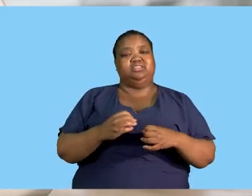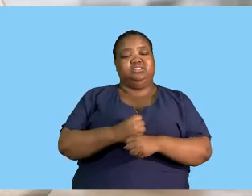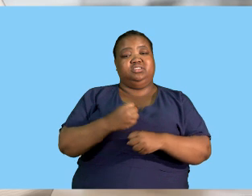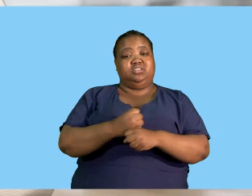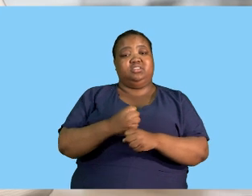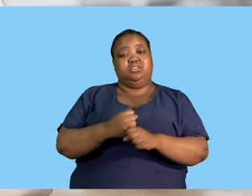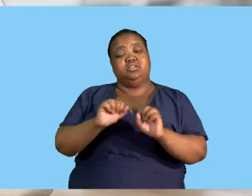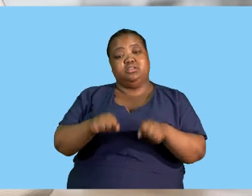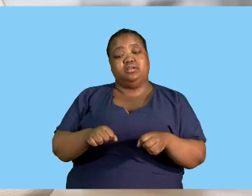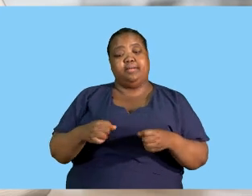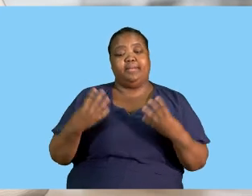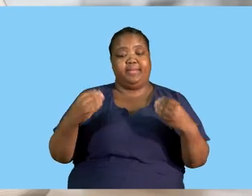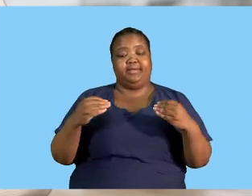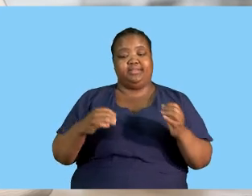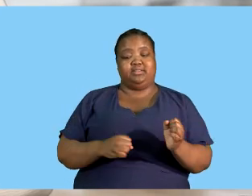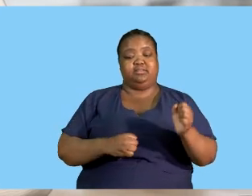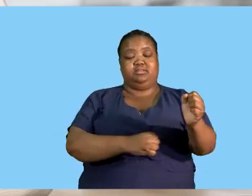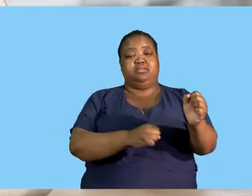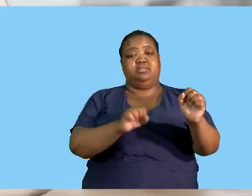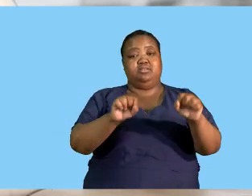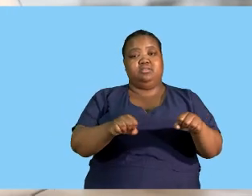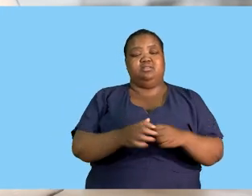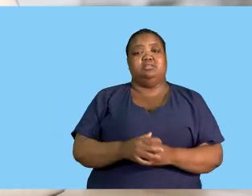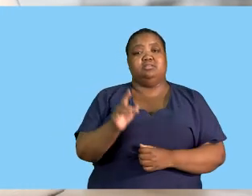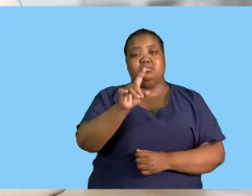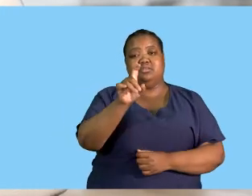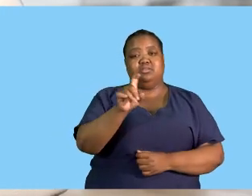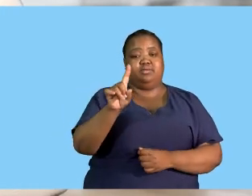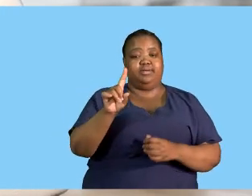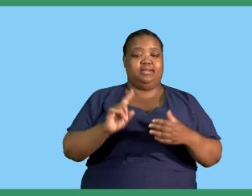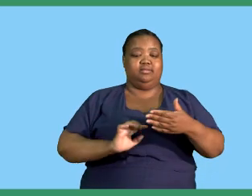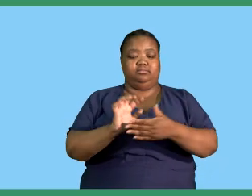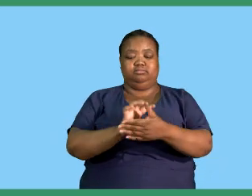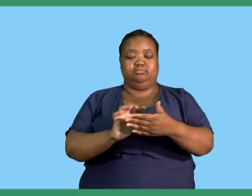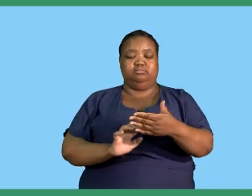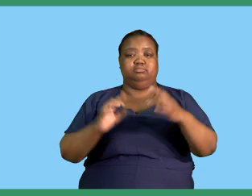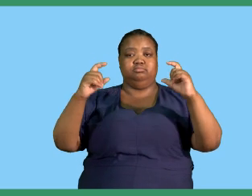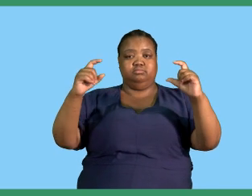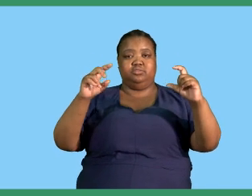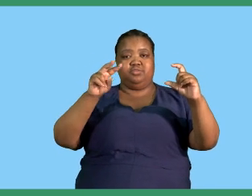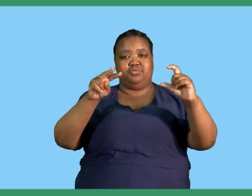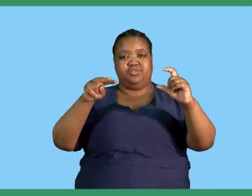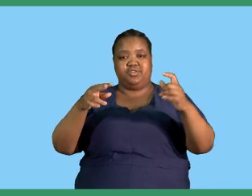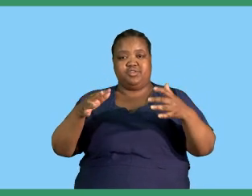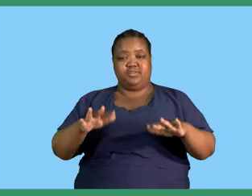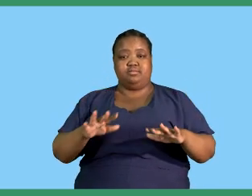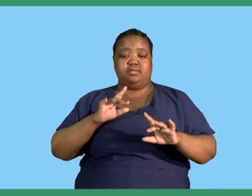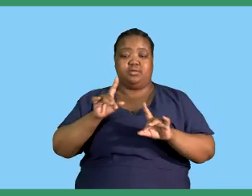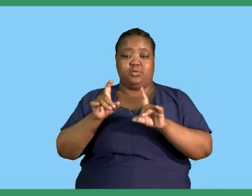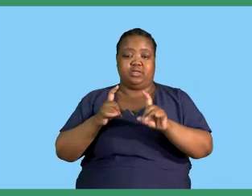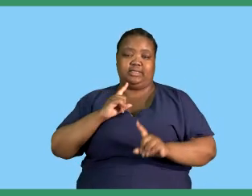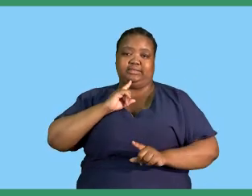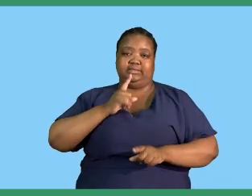of these business strategies. It says here, our question says, read the scenario below and answer the